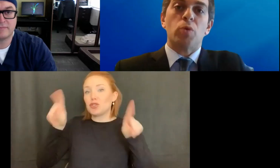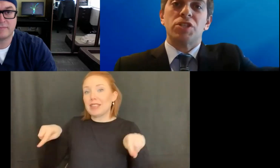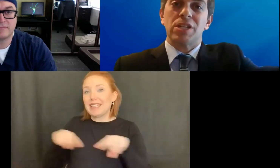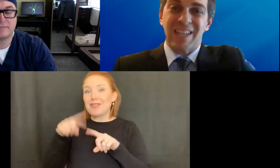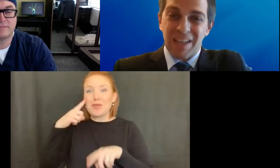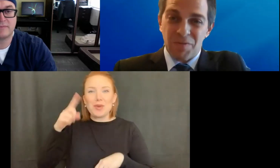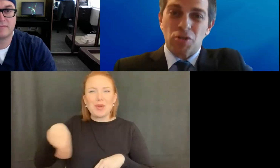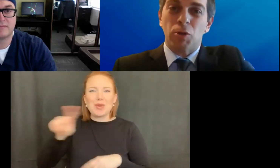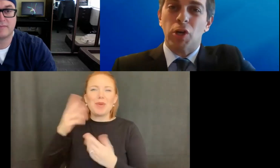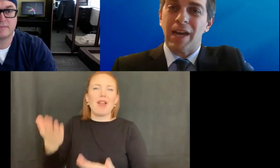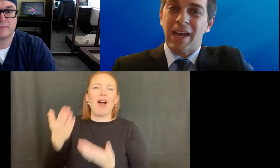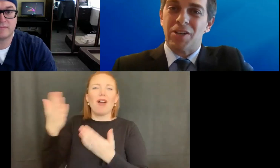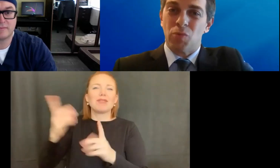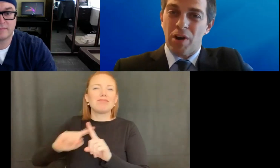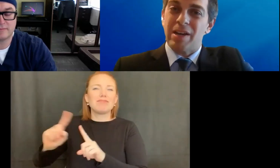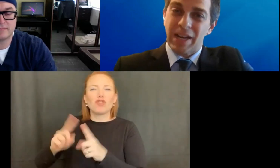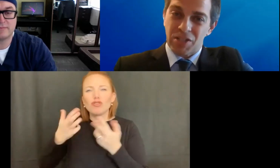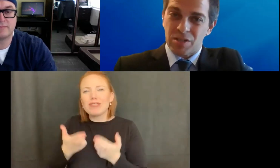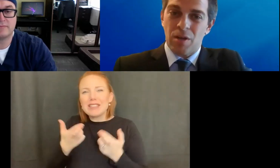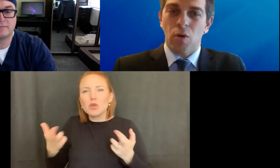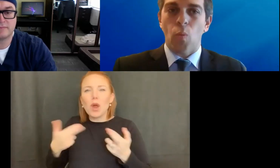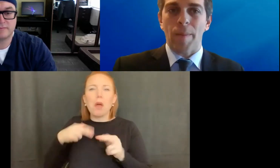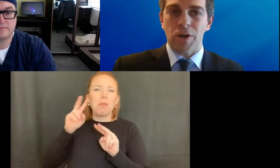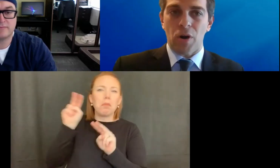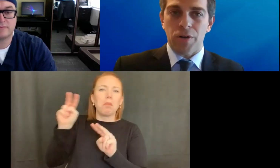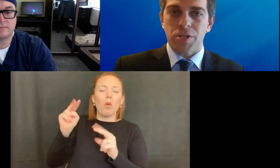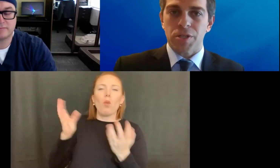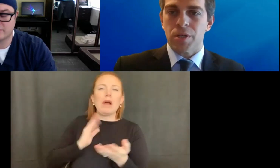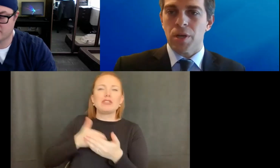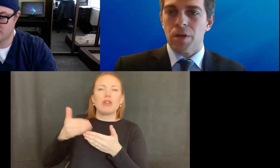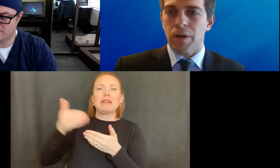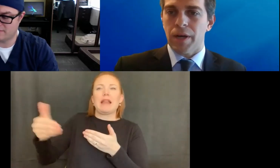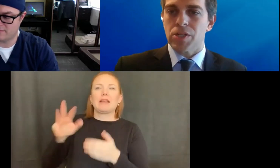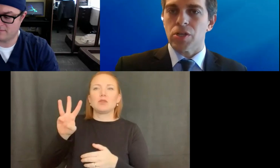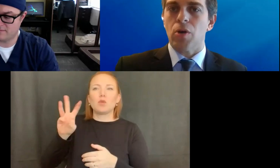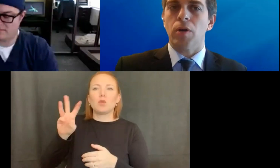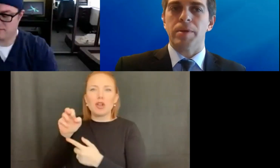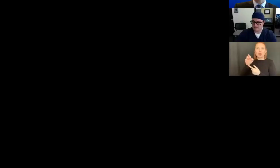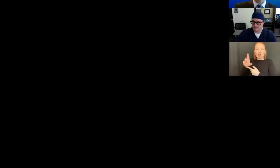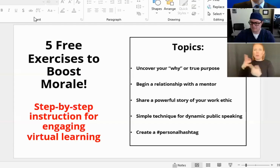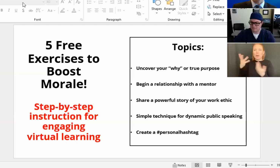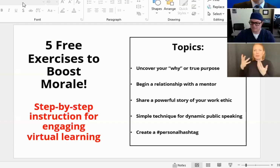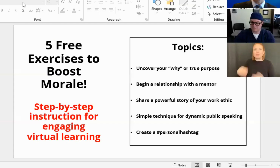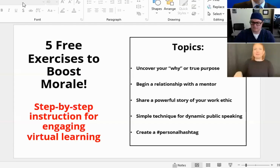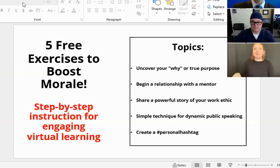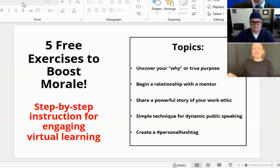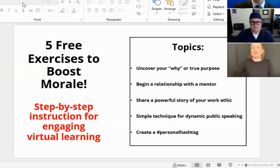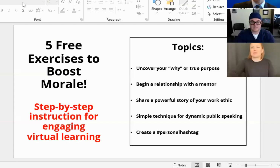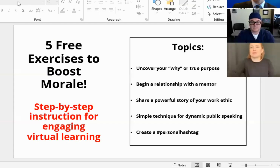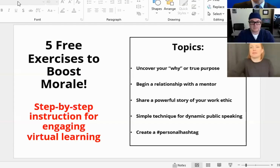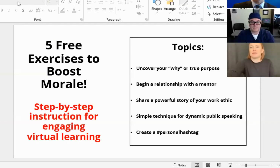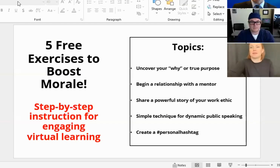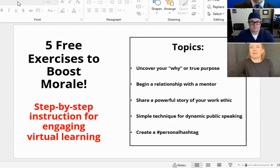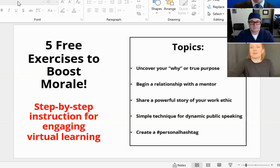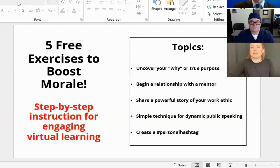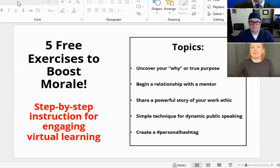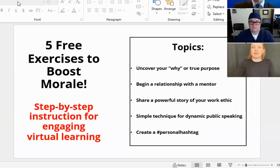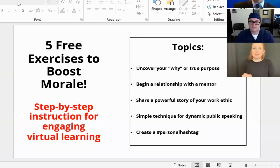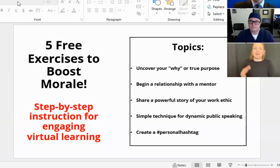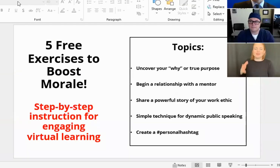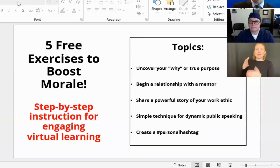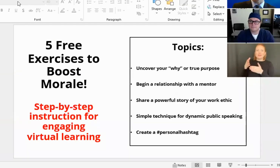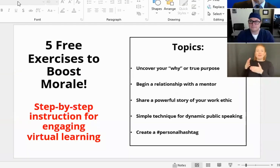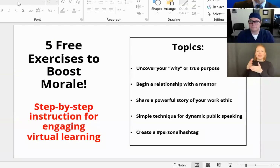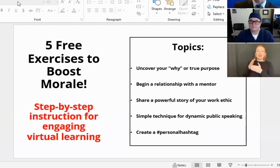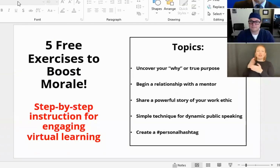some resources and give you some look ahead to our next webinars. Okay, so let me just do a quick screen share, keep my chat